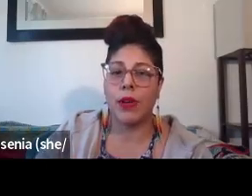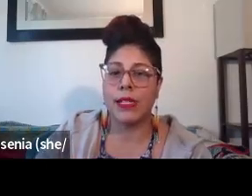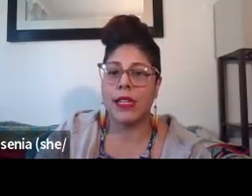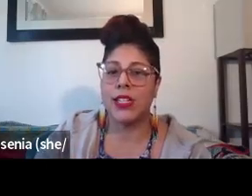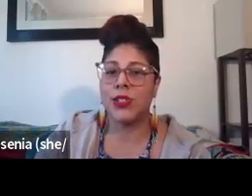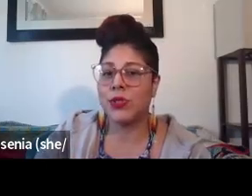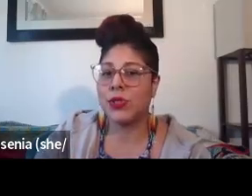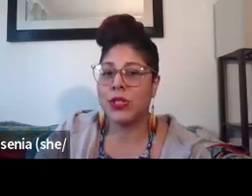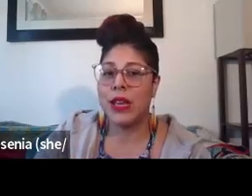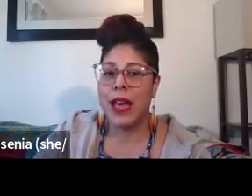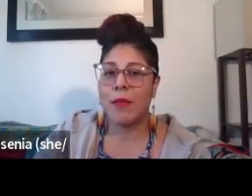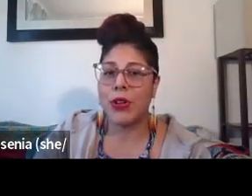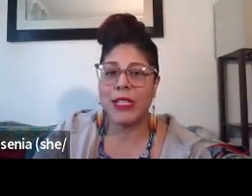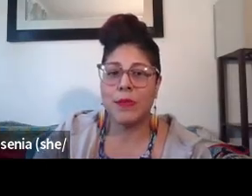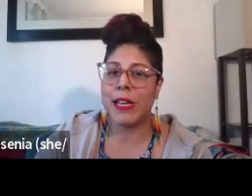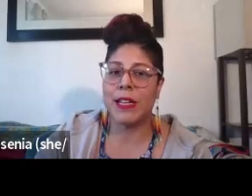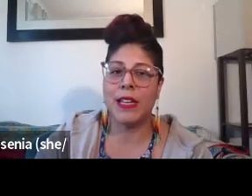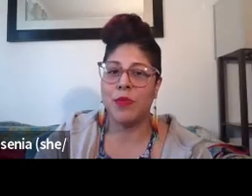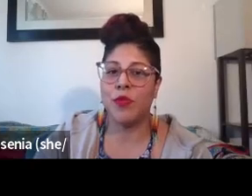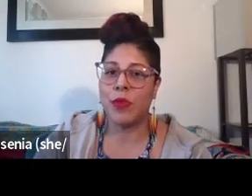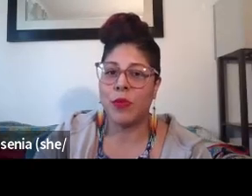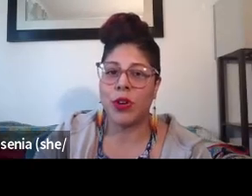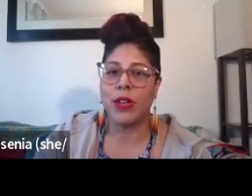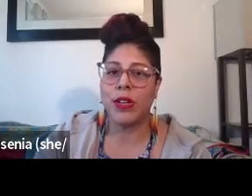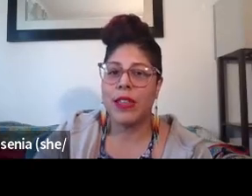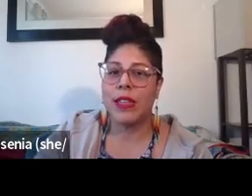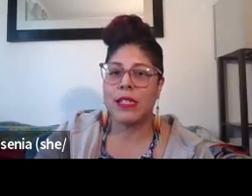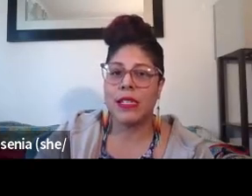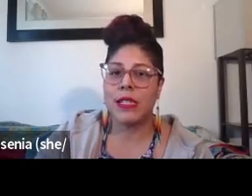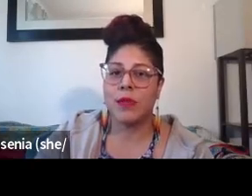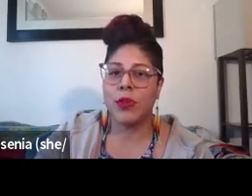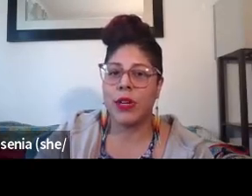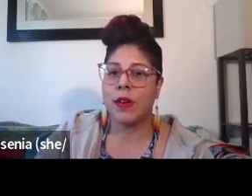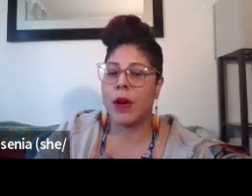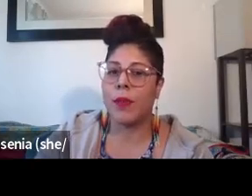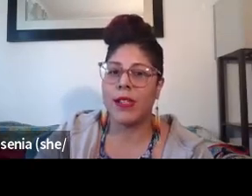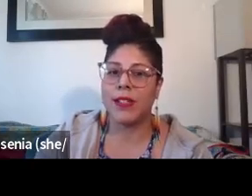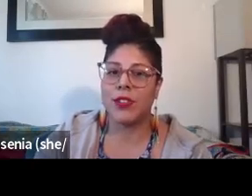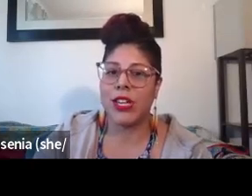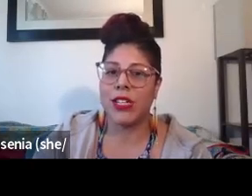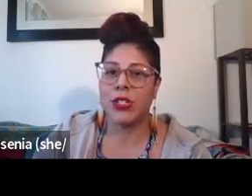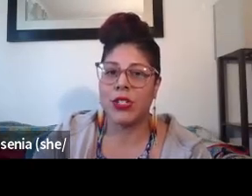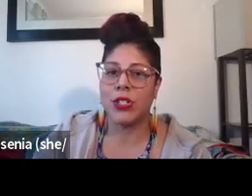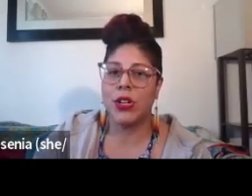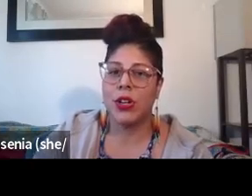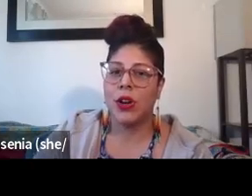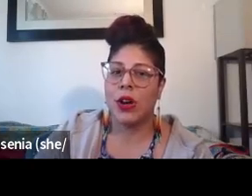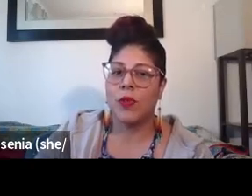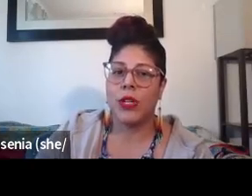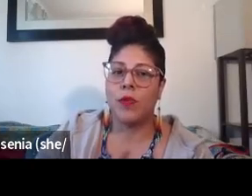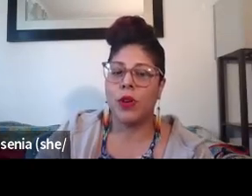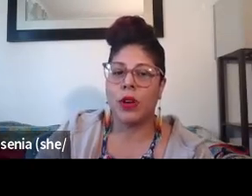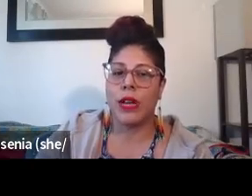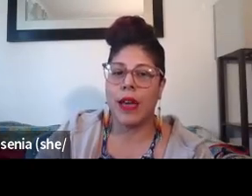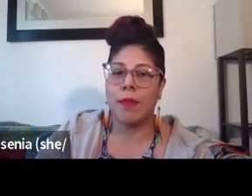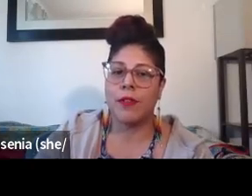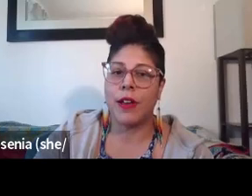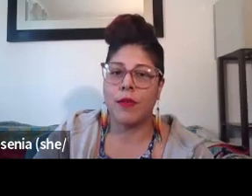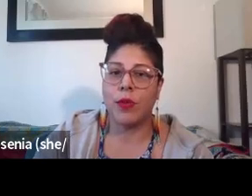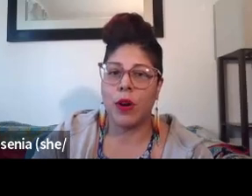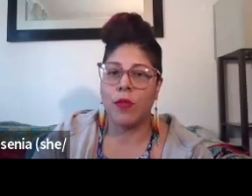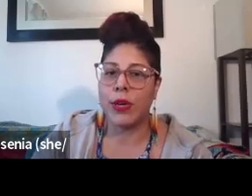protest in black and red letters with a speaker from a rally with the captions, Arrest Netanyahu.